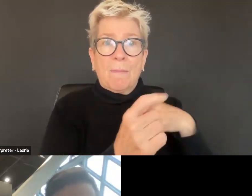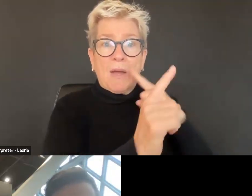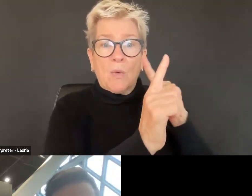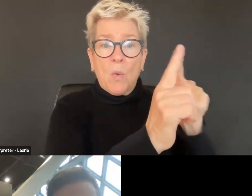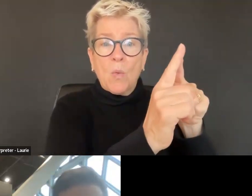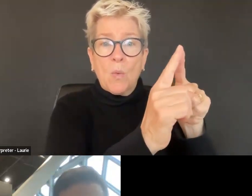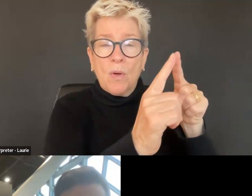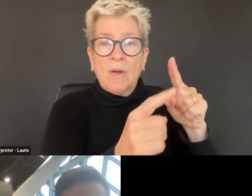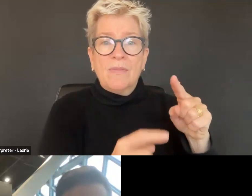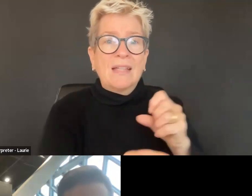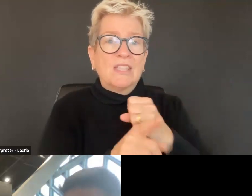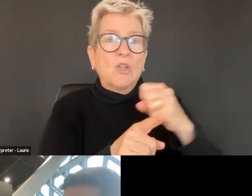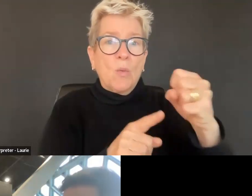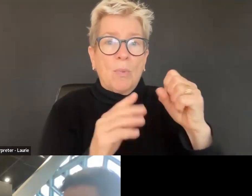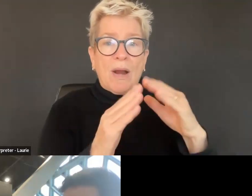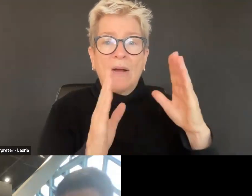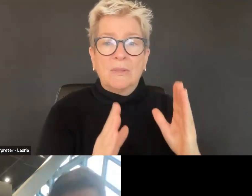is sober housing.